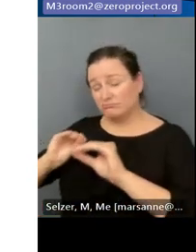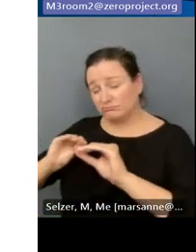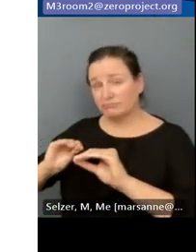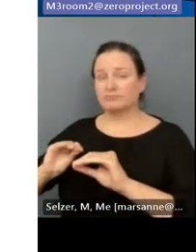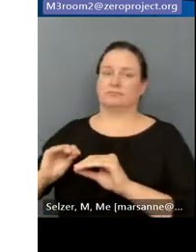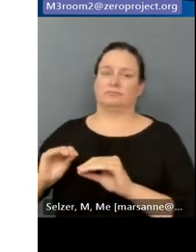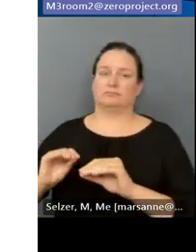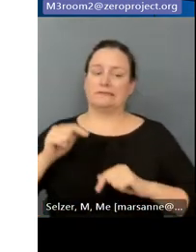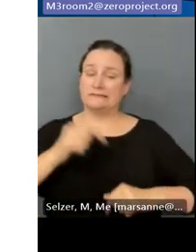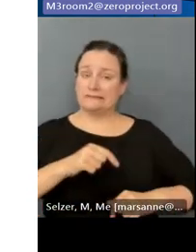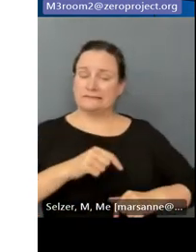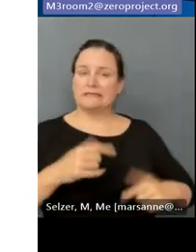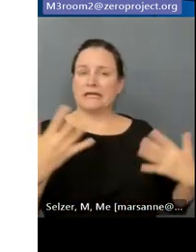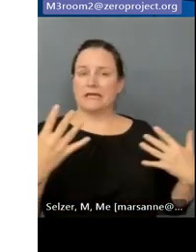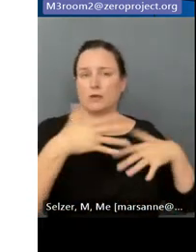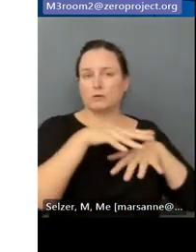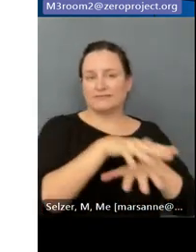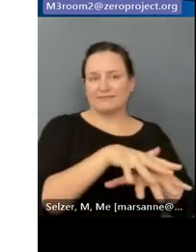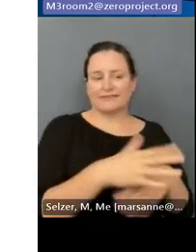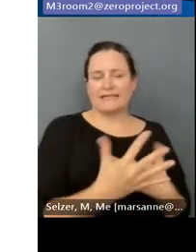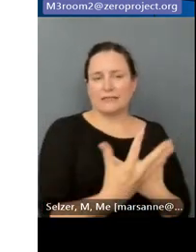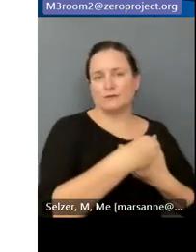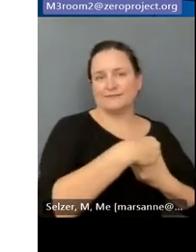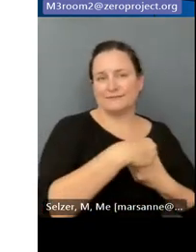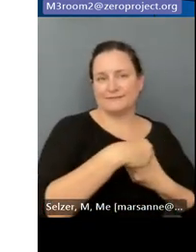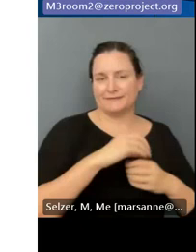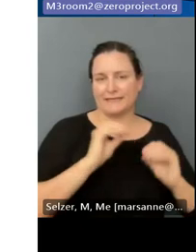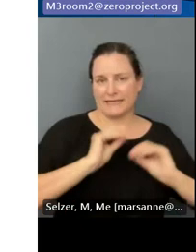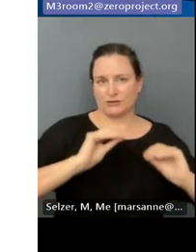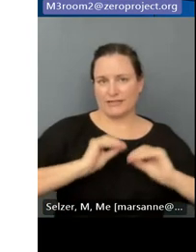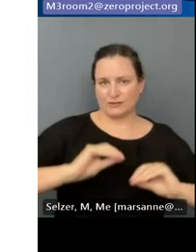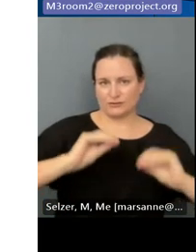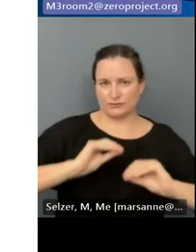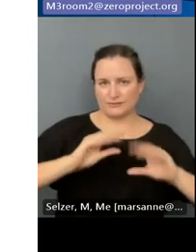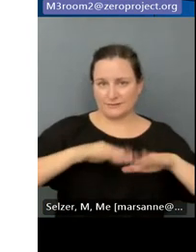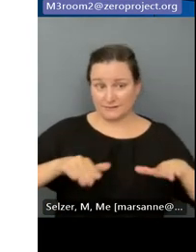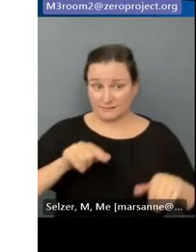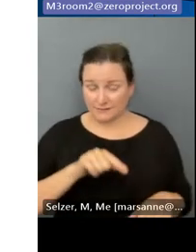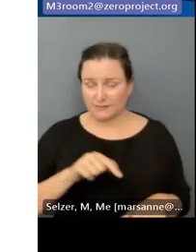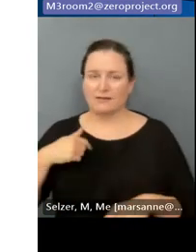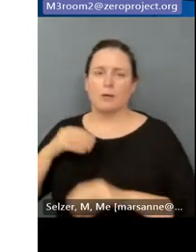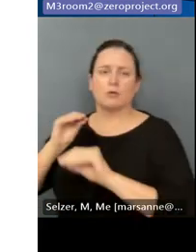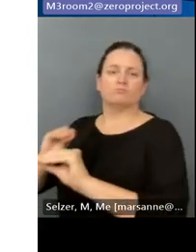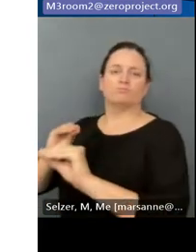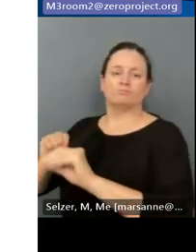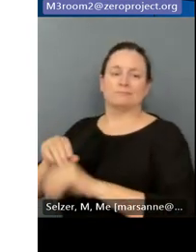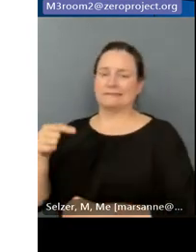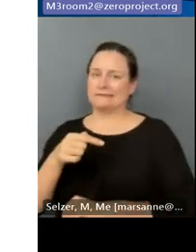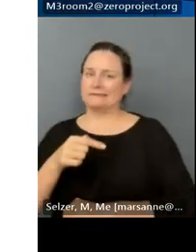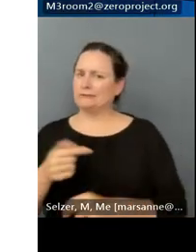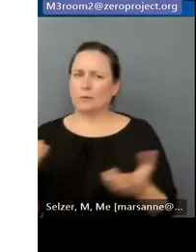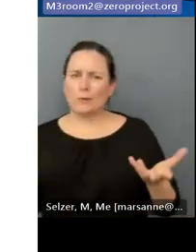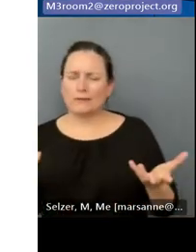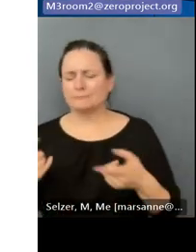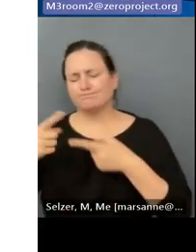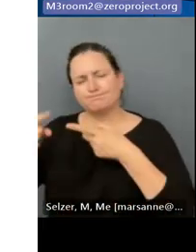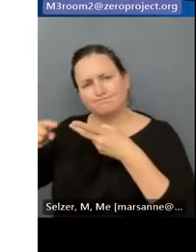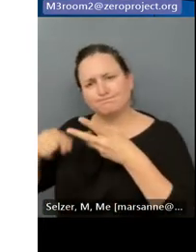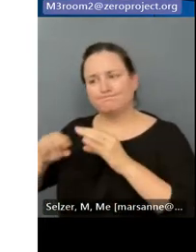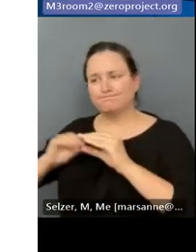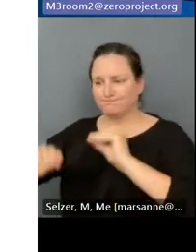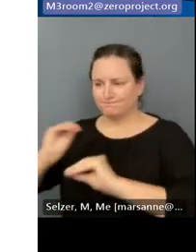education topics, for example. These are made available and assisted on the Instituto João Clemente website with